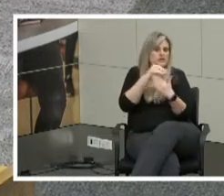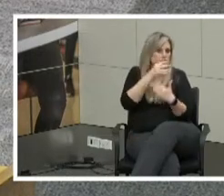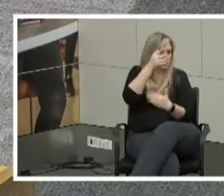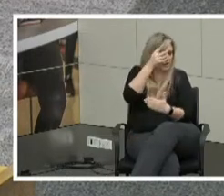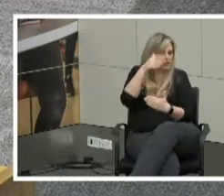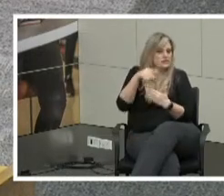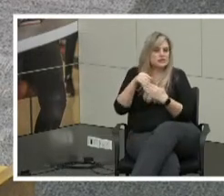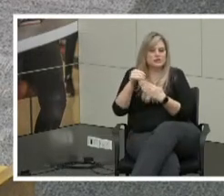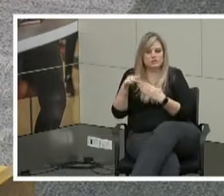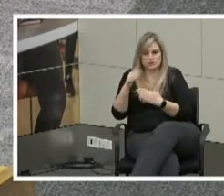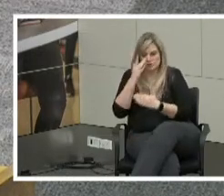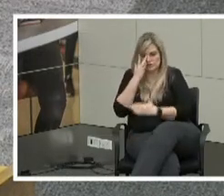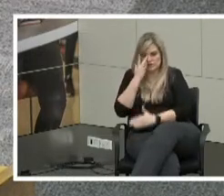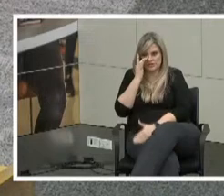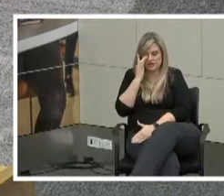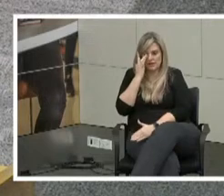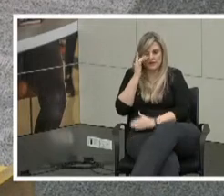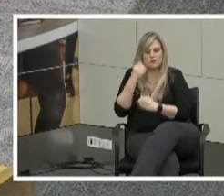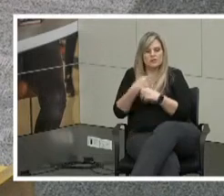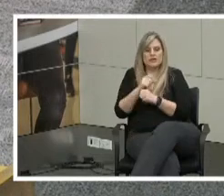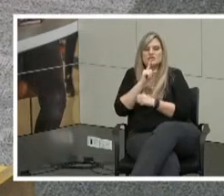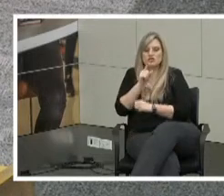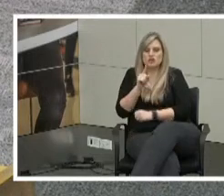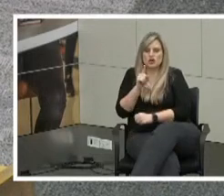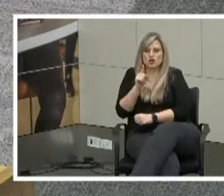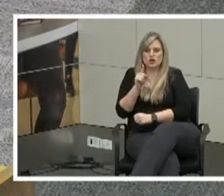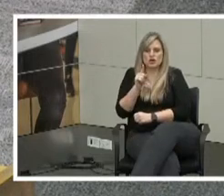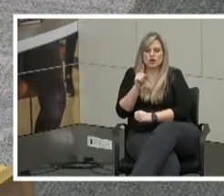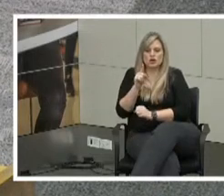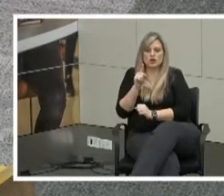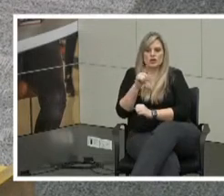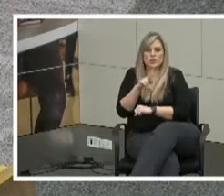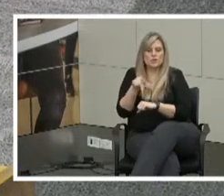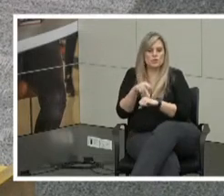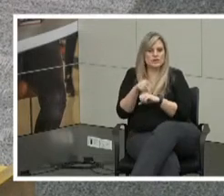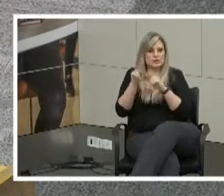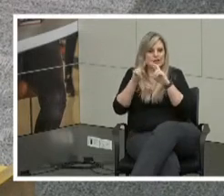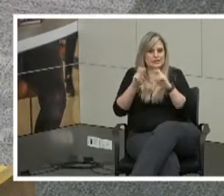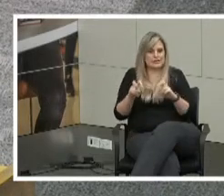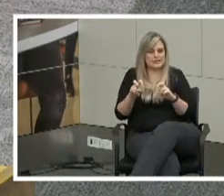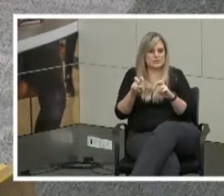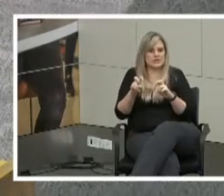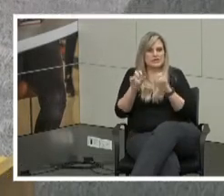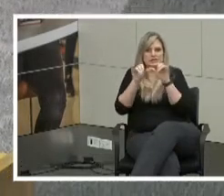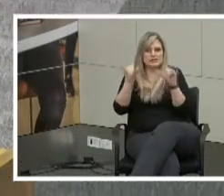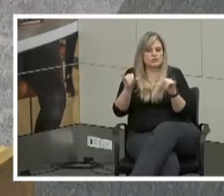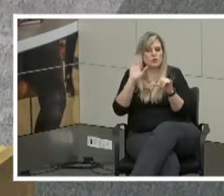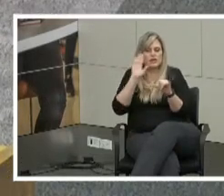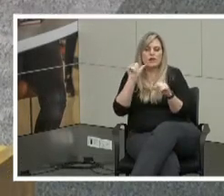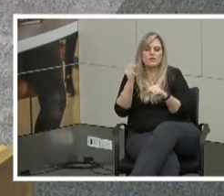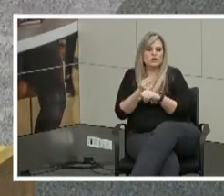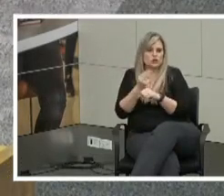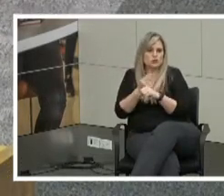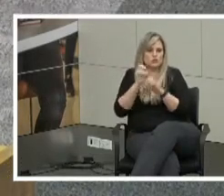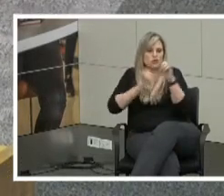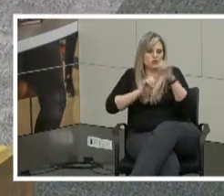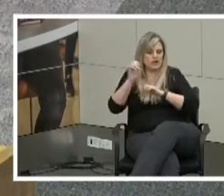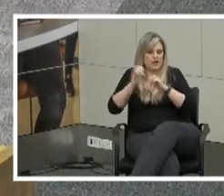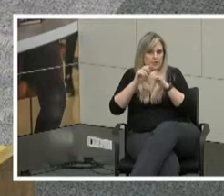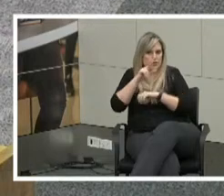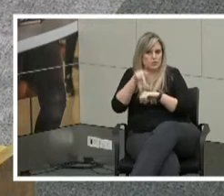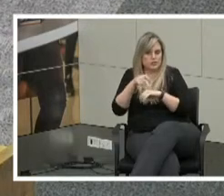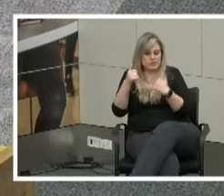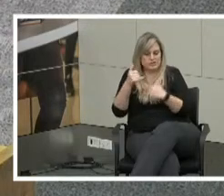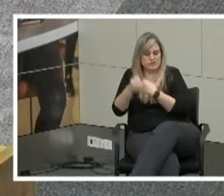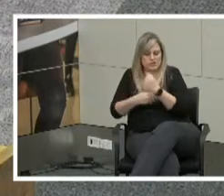barch board meeting and ensuring that the flawed principal assessment system will not be used for evaluating principles this year